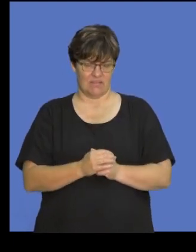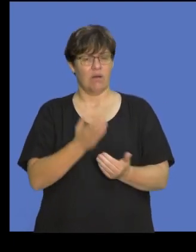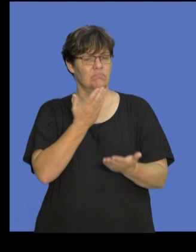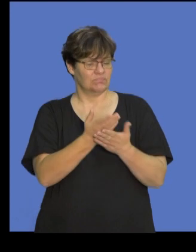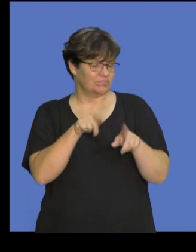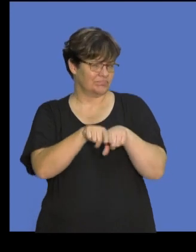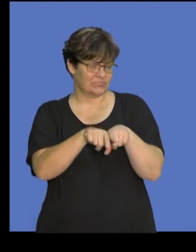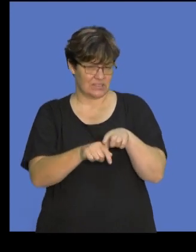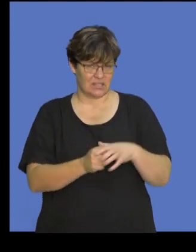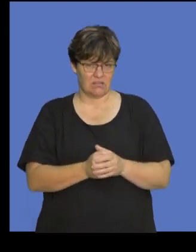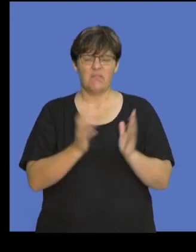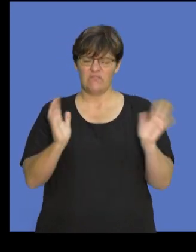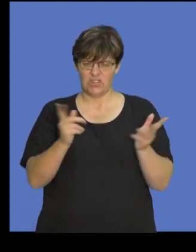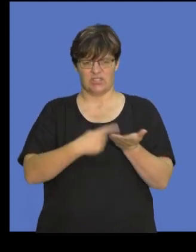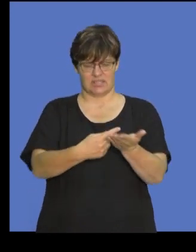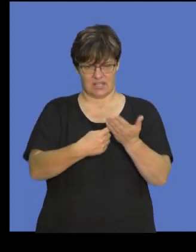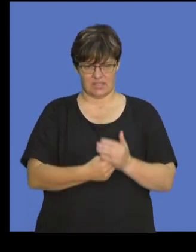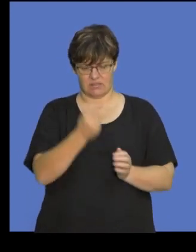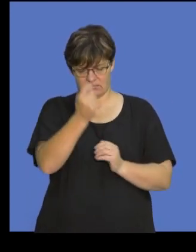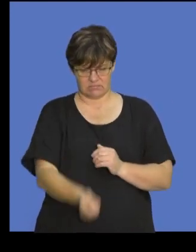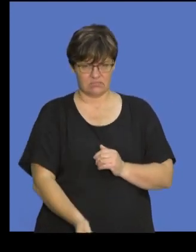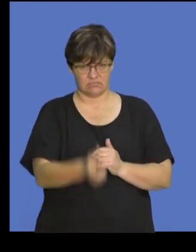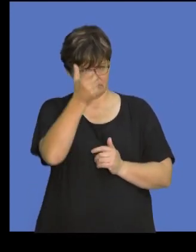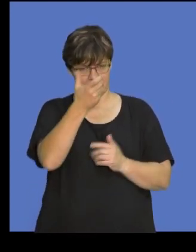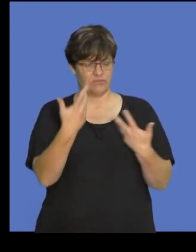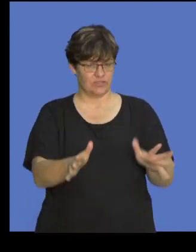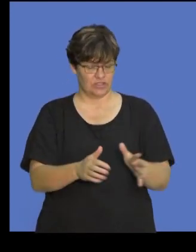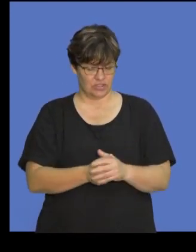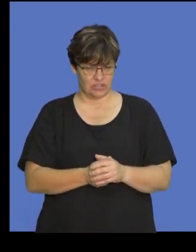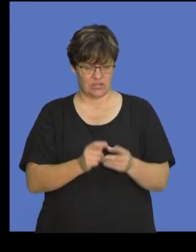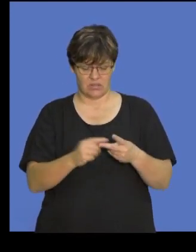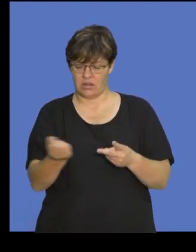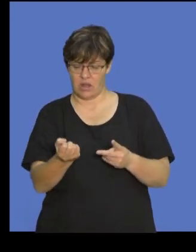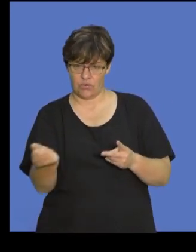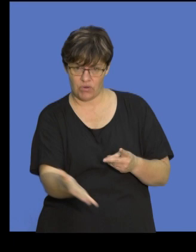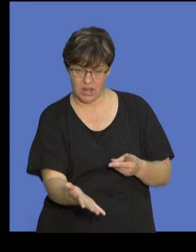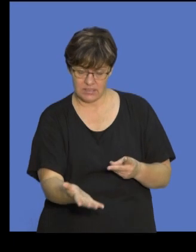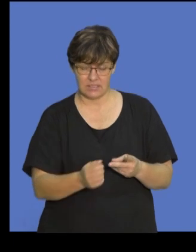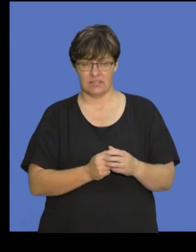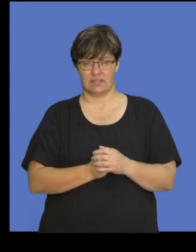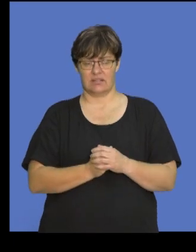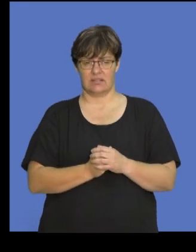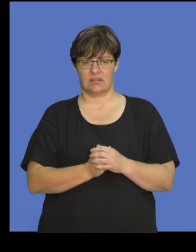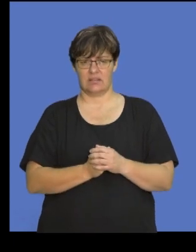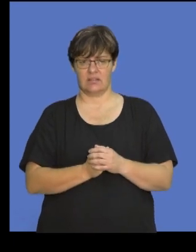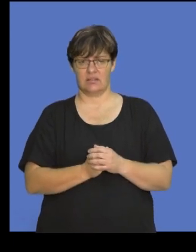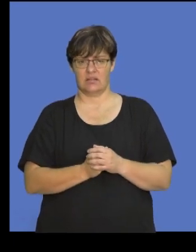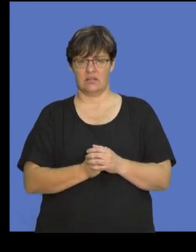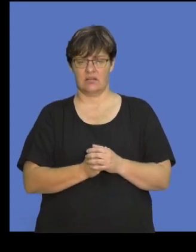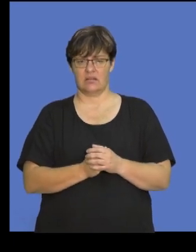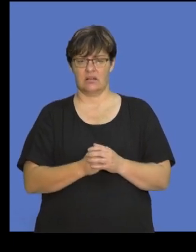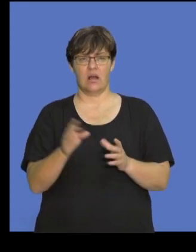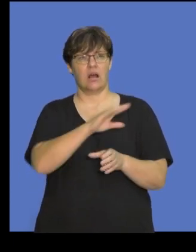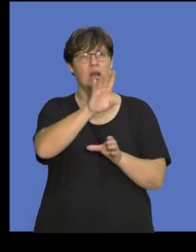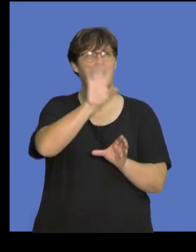of probability experiments. I've already spoken about flipping a coin. Rolling a dice is another one. Picking